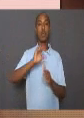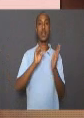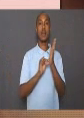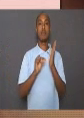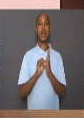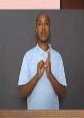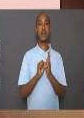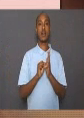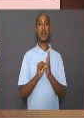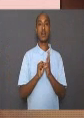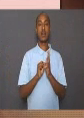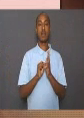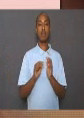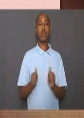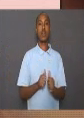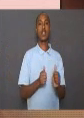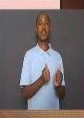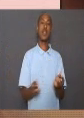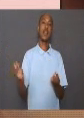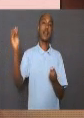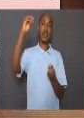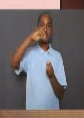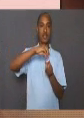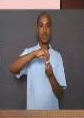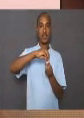number, progressively increases.